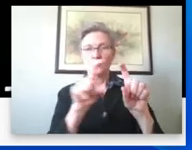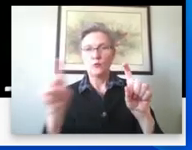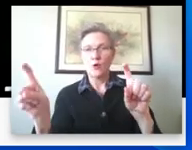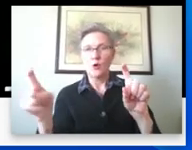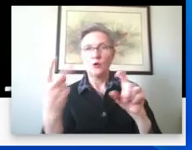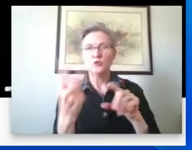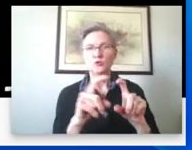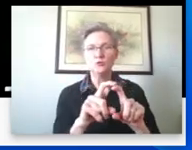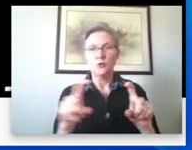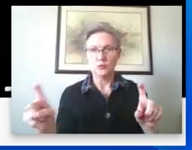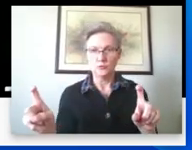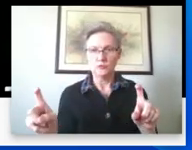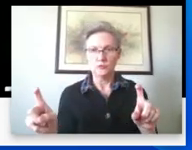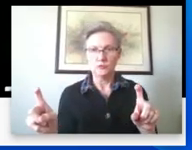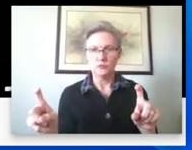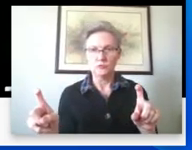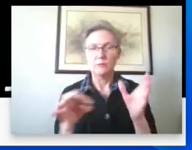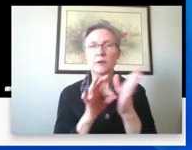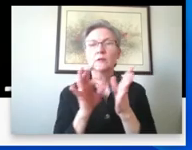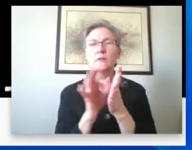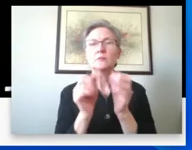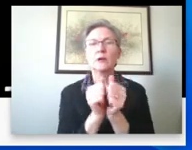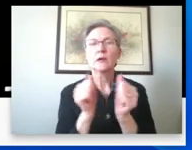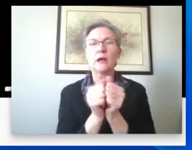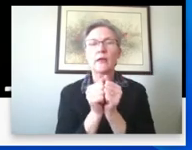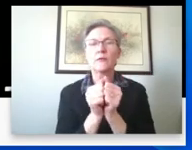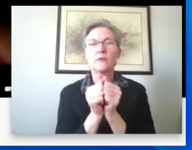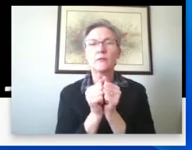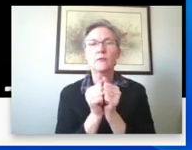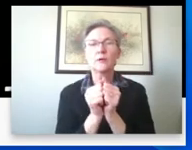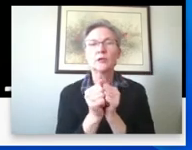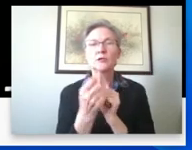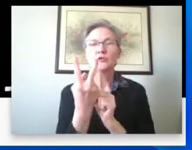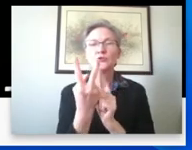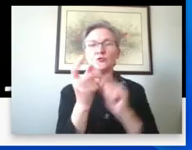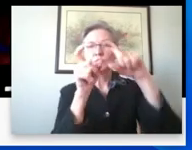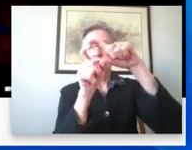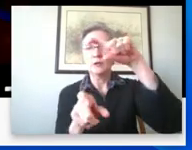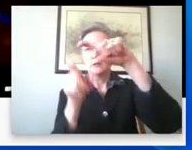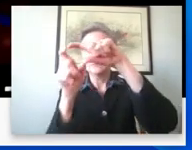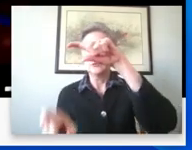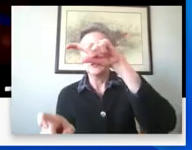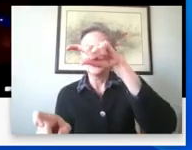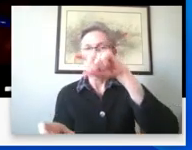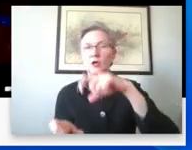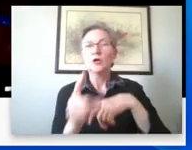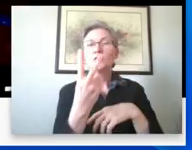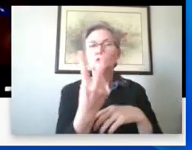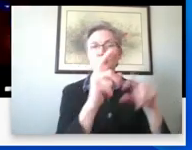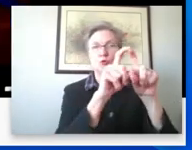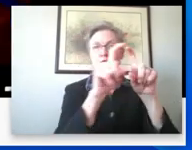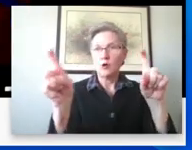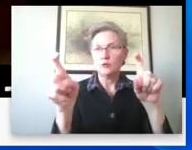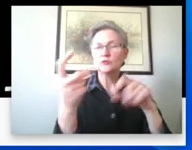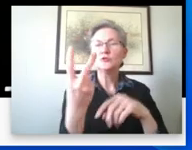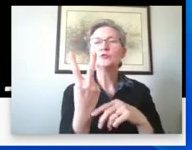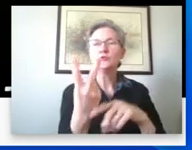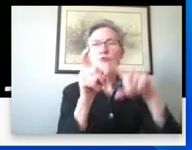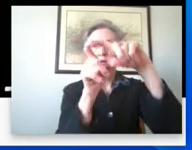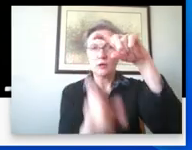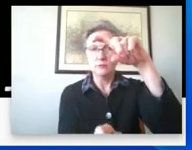2 rows, and I'm going to count them together, and I get 2 columns. So I have 2 rows, 2